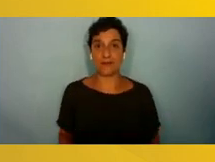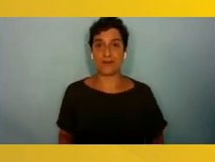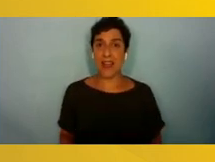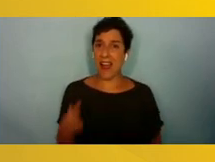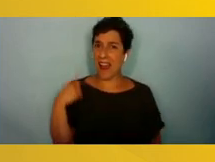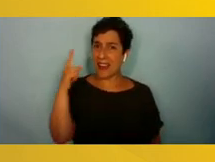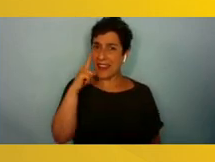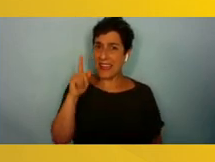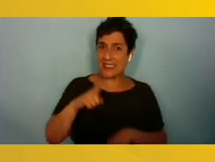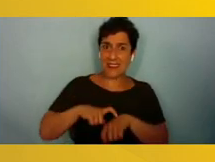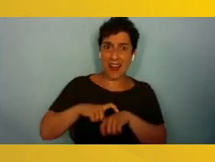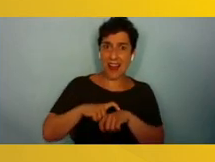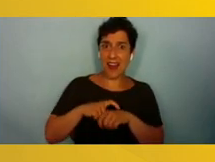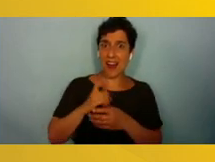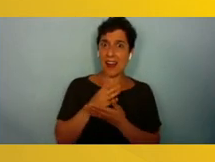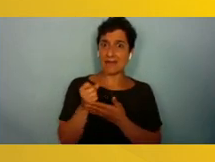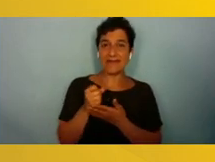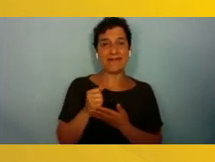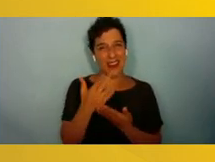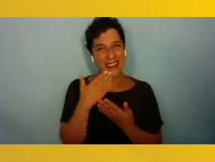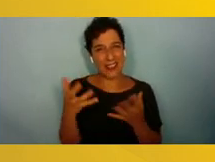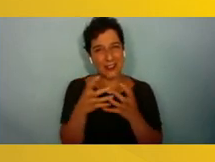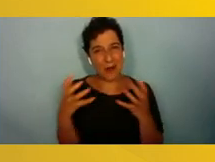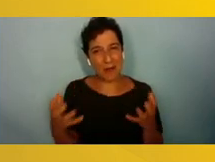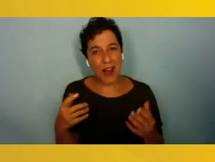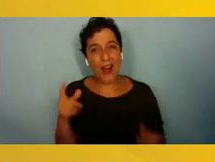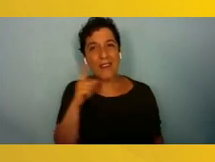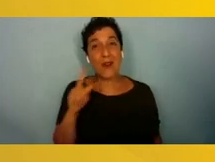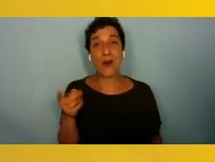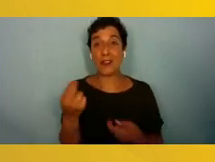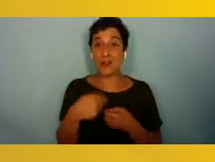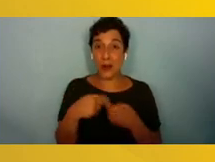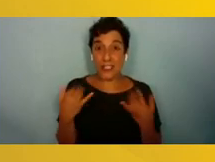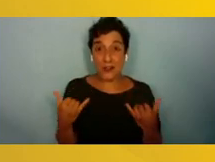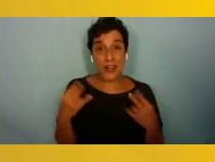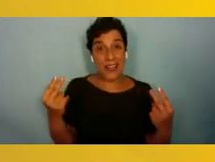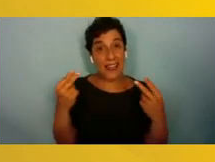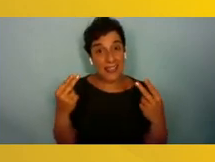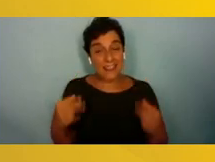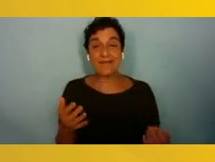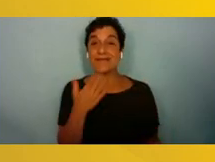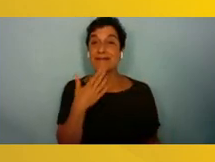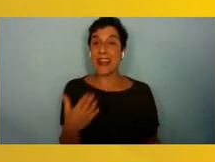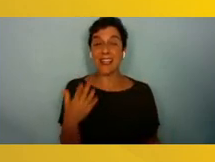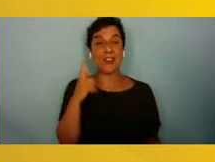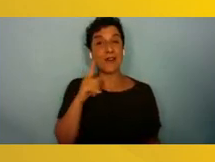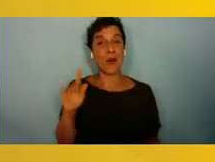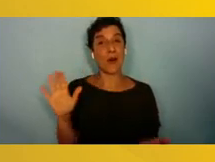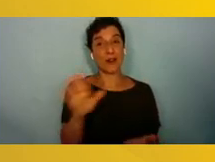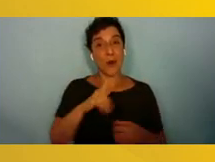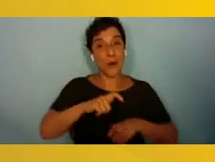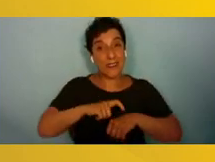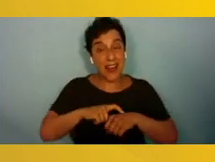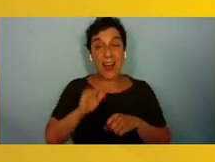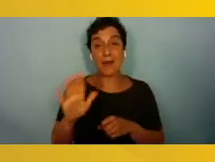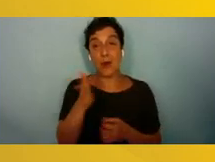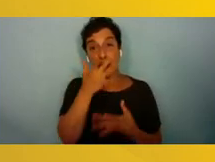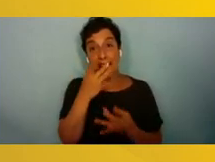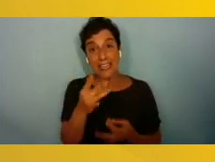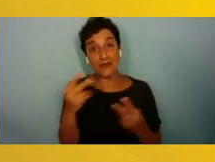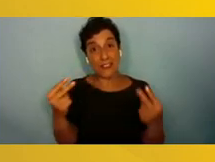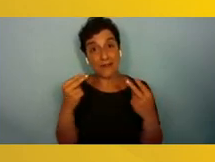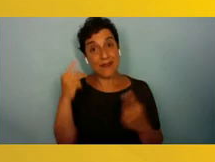at time, but thank you so much for joining us today. Thank you for your time and interest in thinking